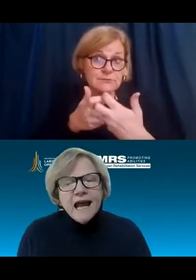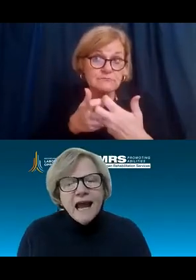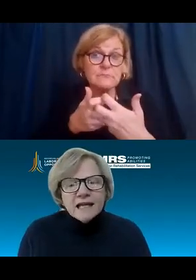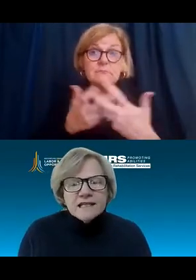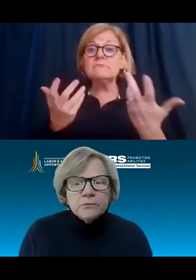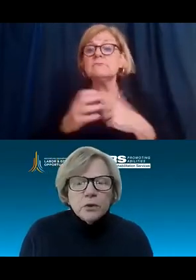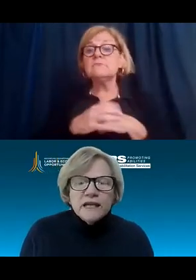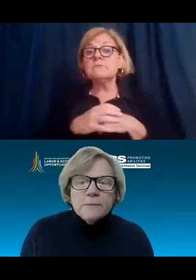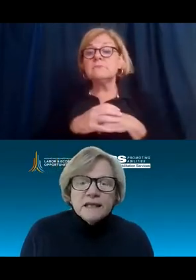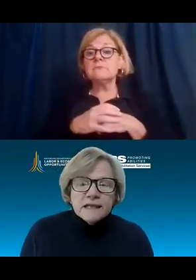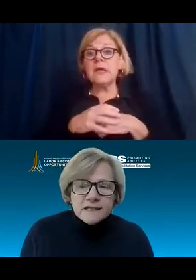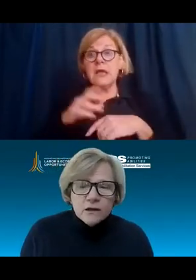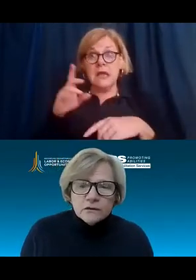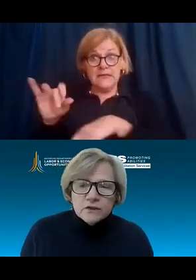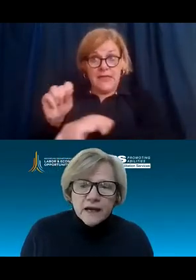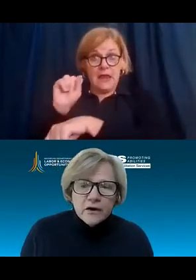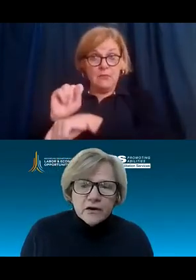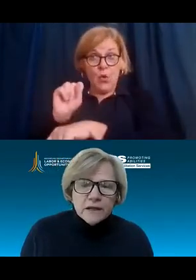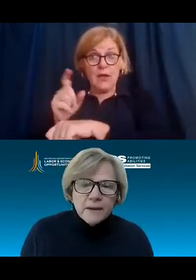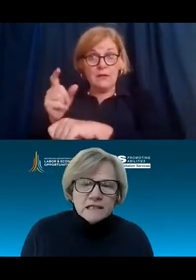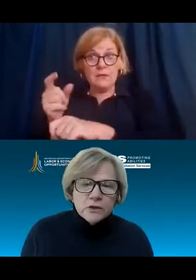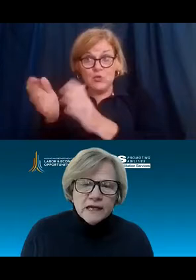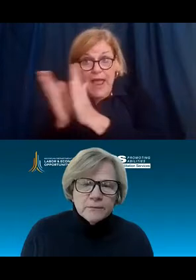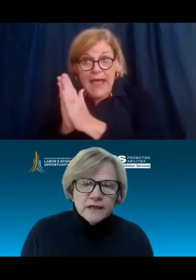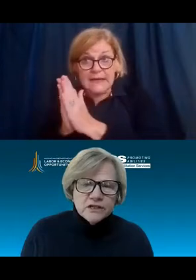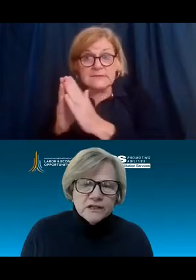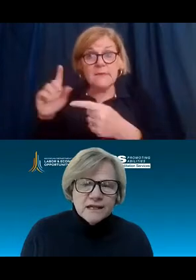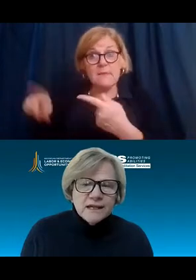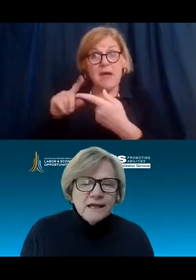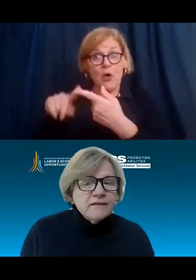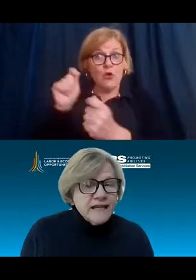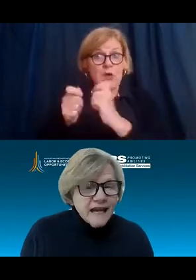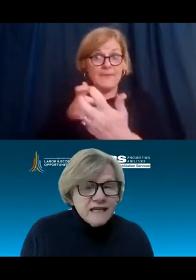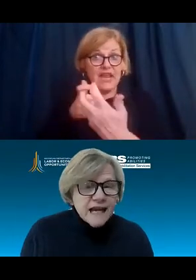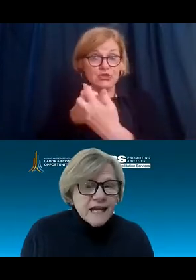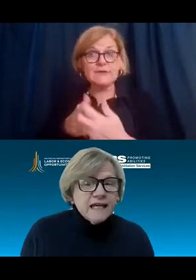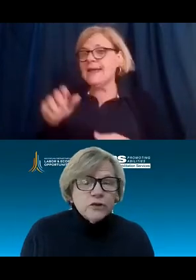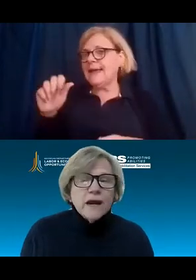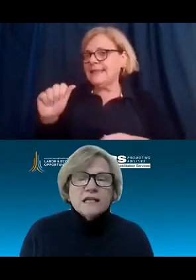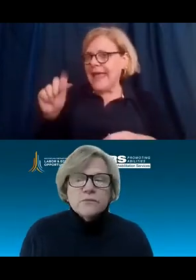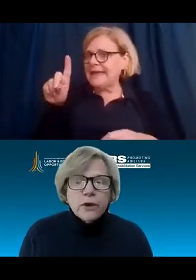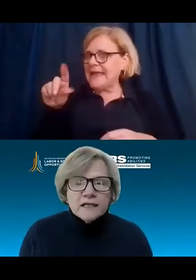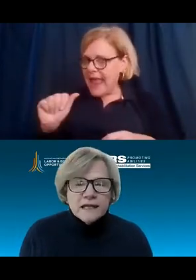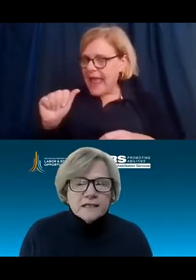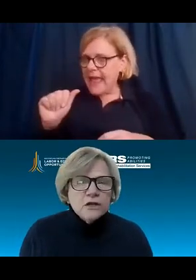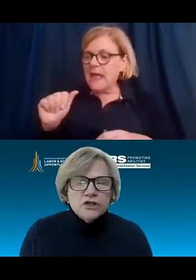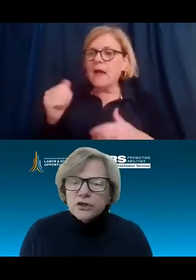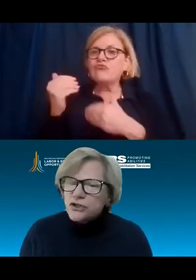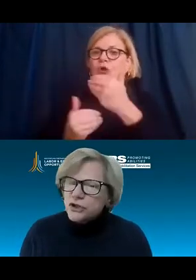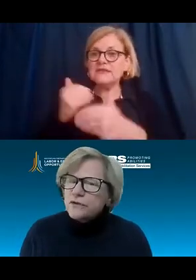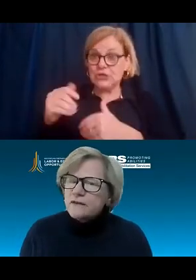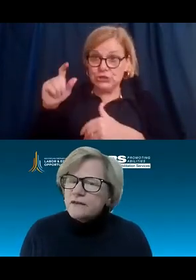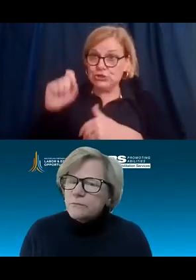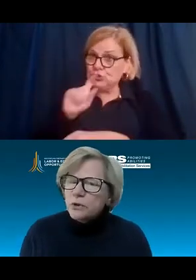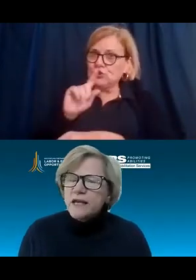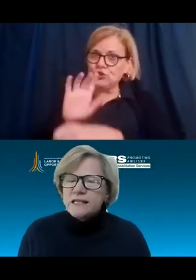And has the employee been consulted regarding possible accommodations? The ADA interactive process should